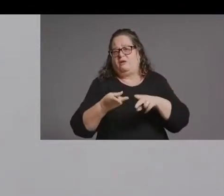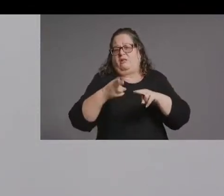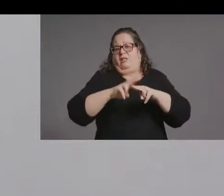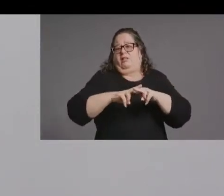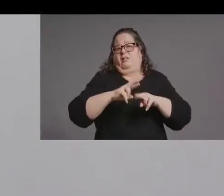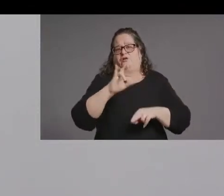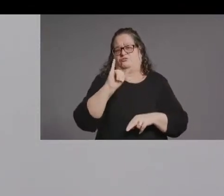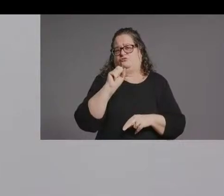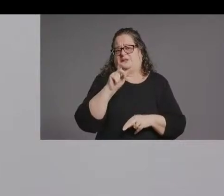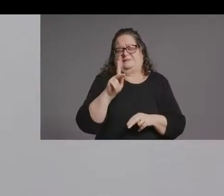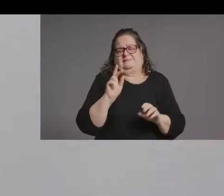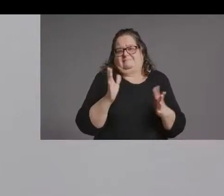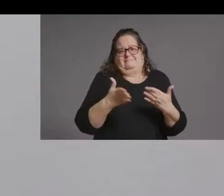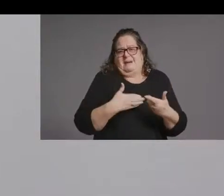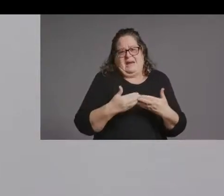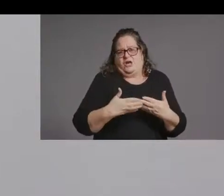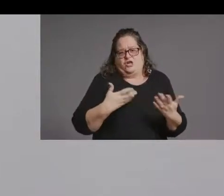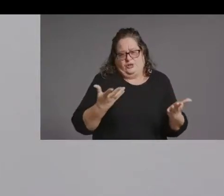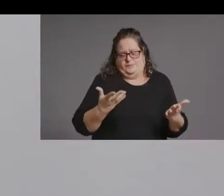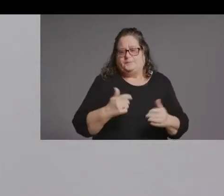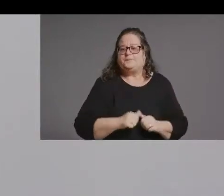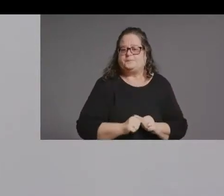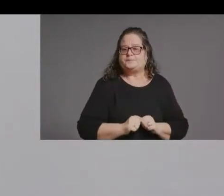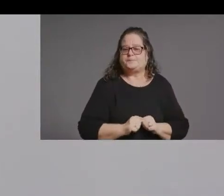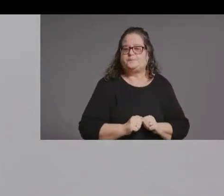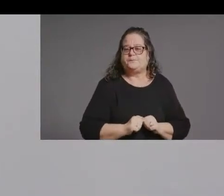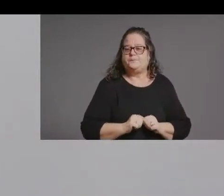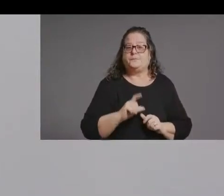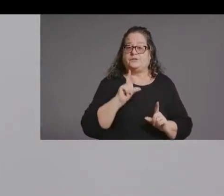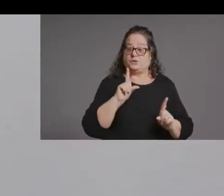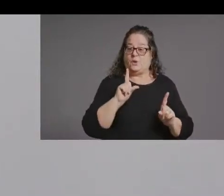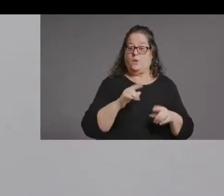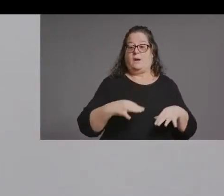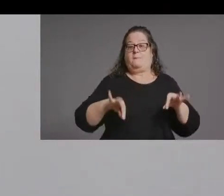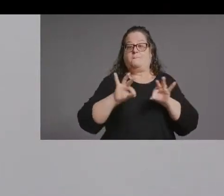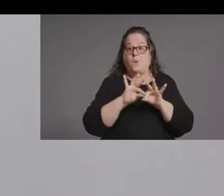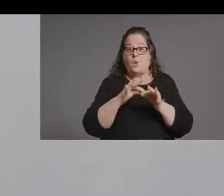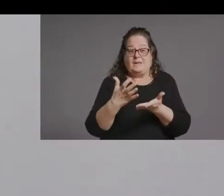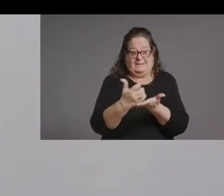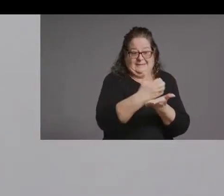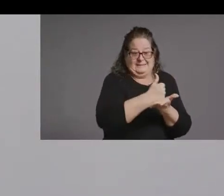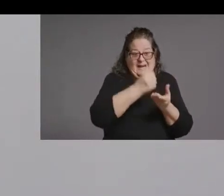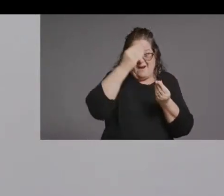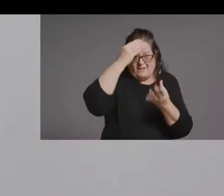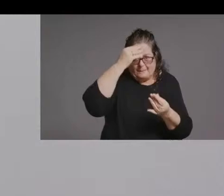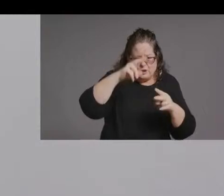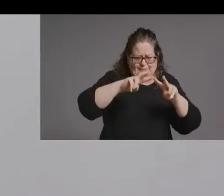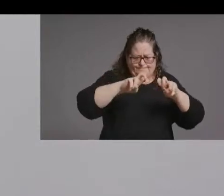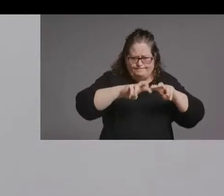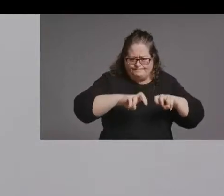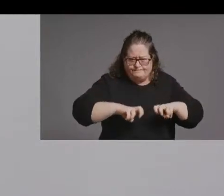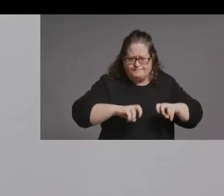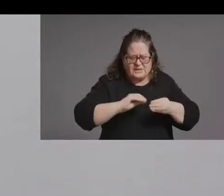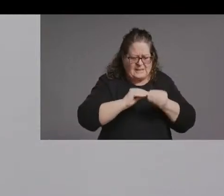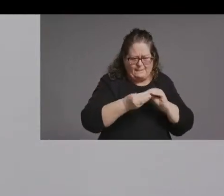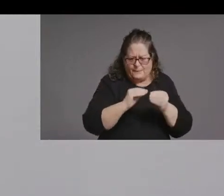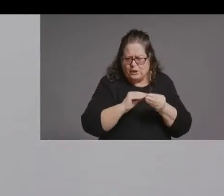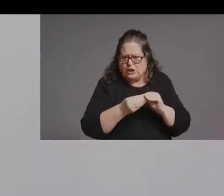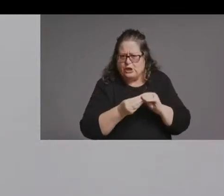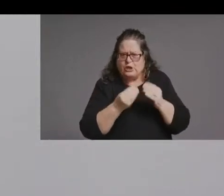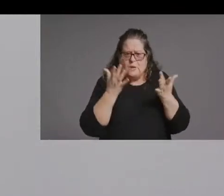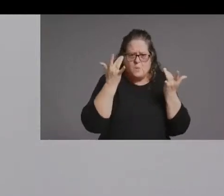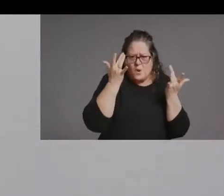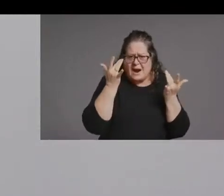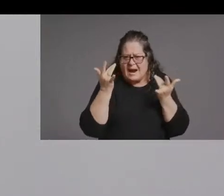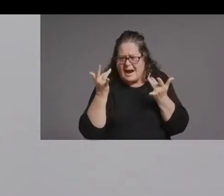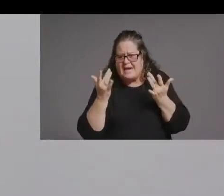so really what they want to do is to be able to review as much data as they can. Obviously 6 cases are not that many.